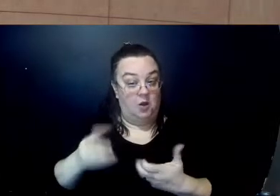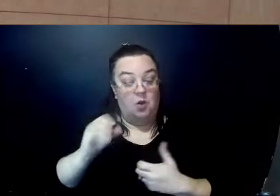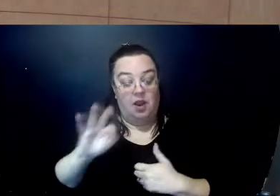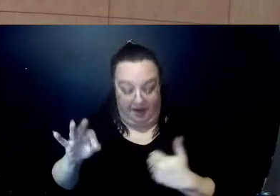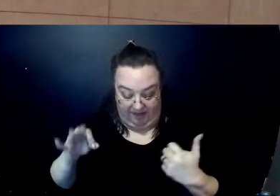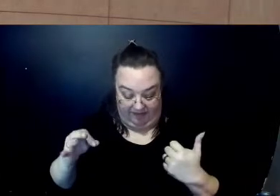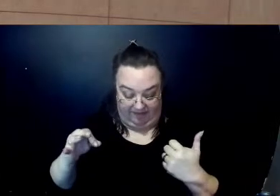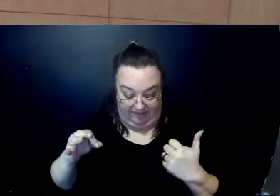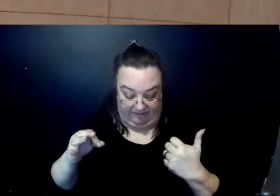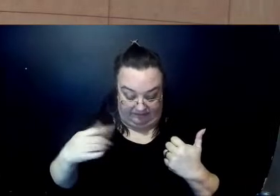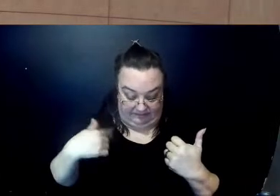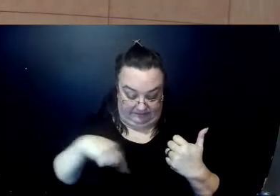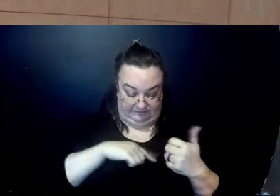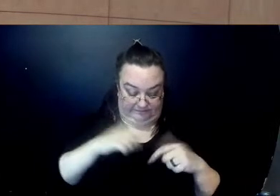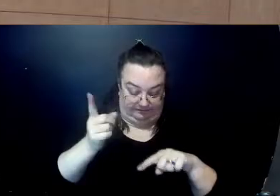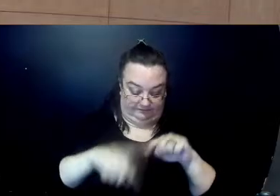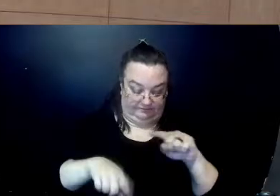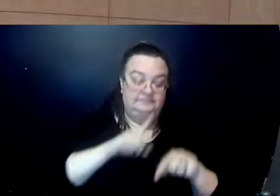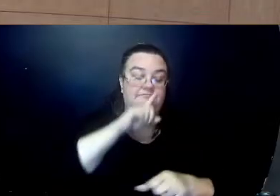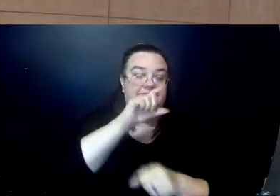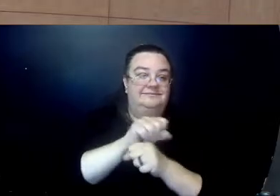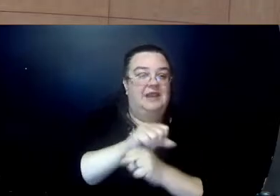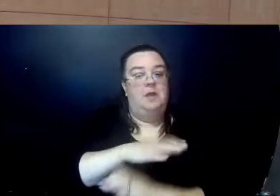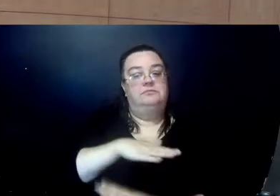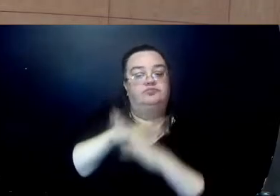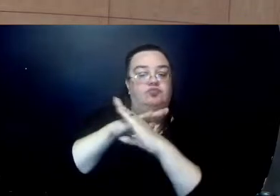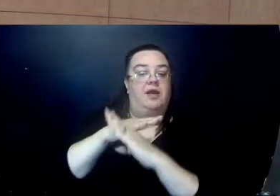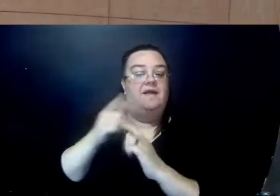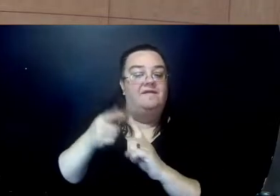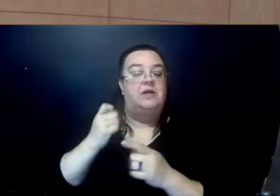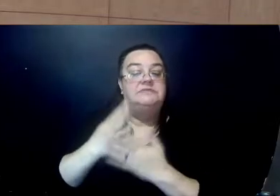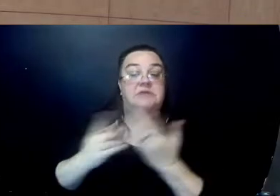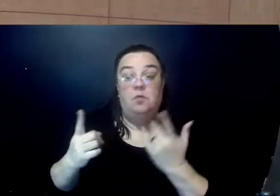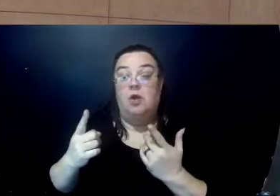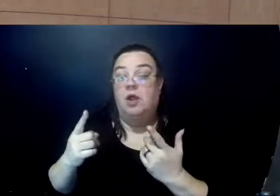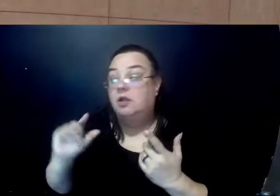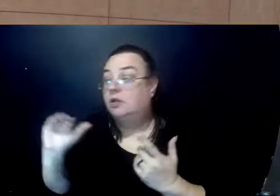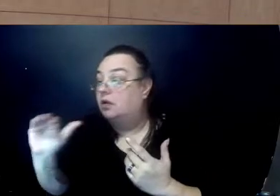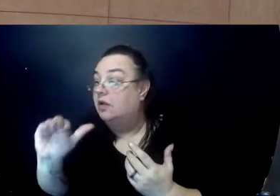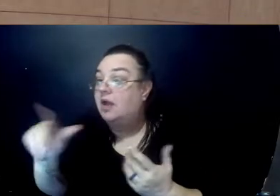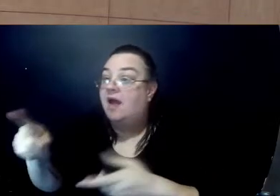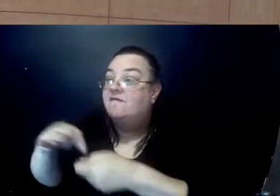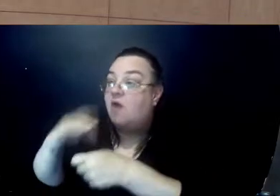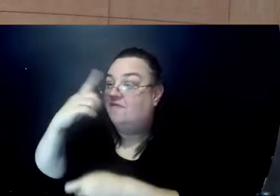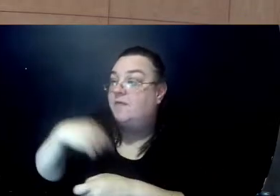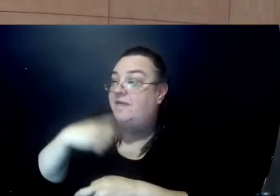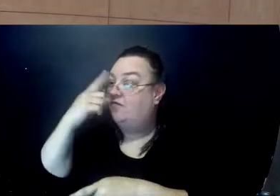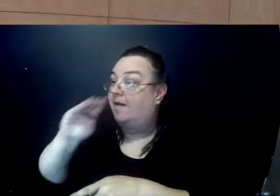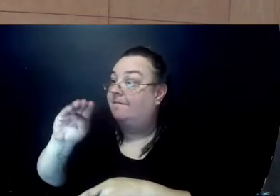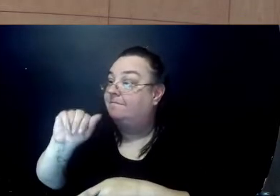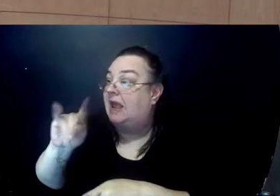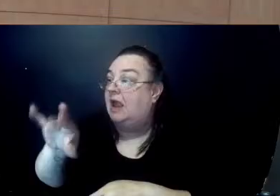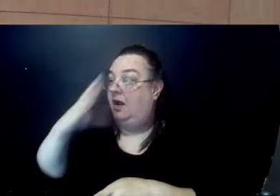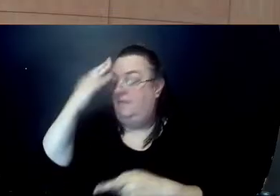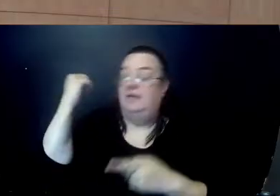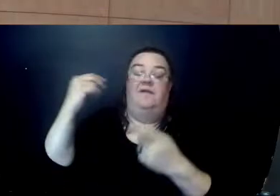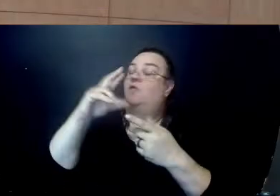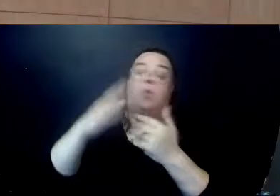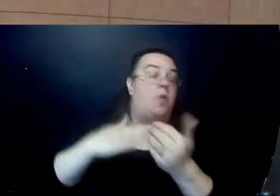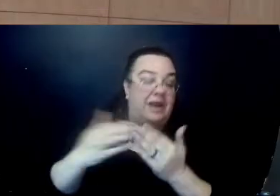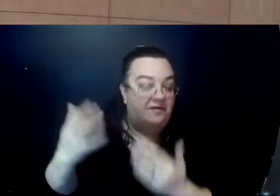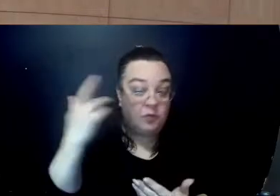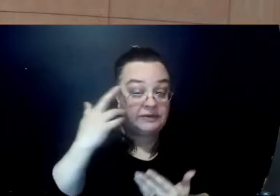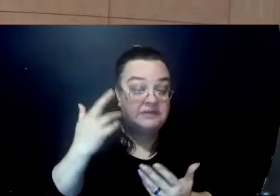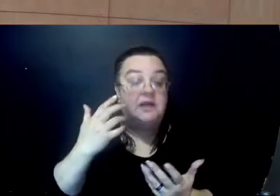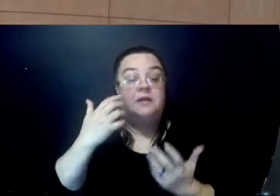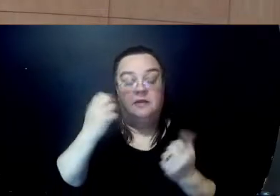can't actually stop someone from just going around saying, vote for me for mayor because, for whatever reason.